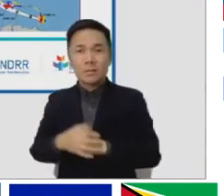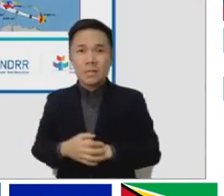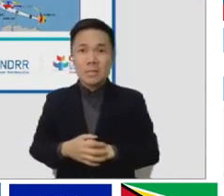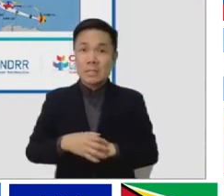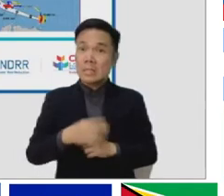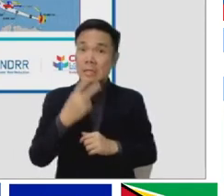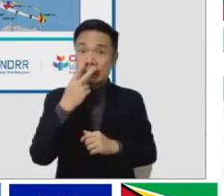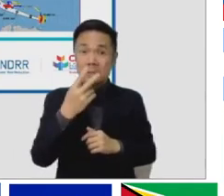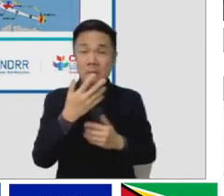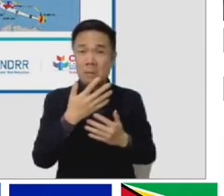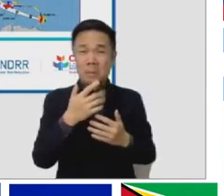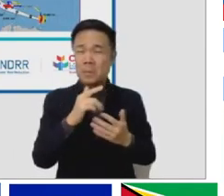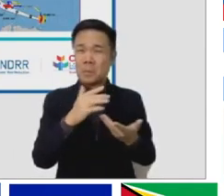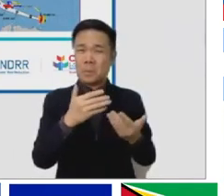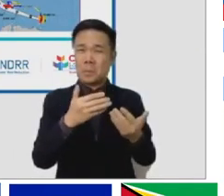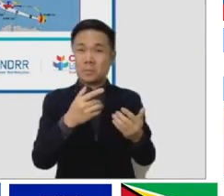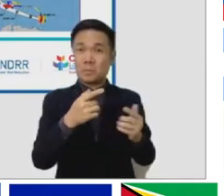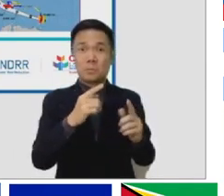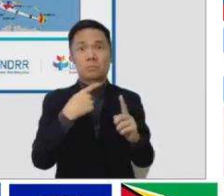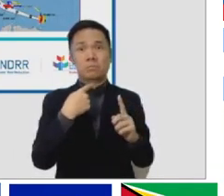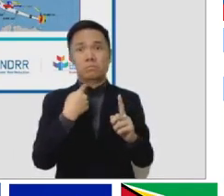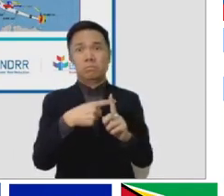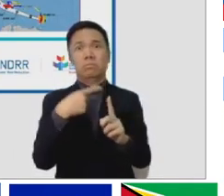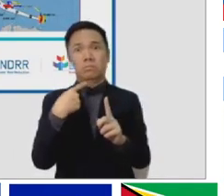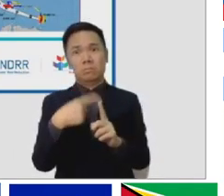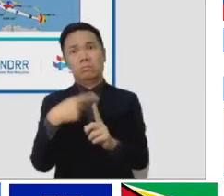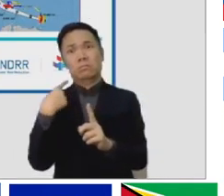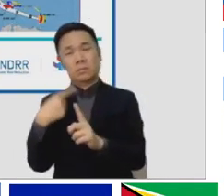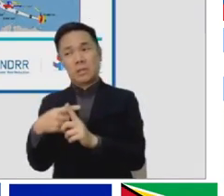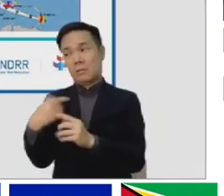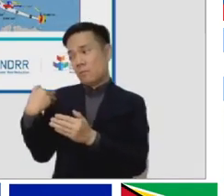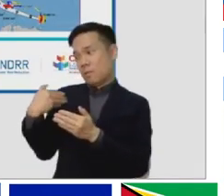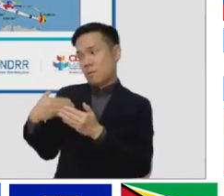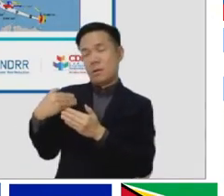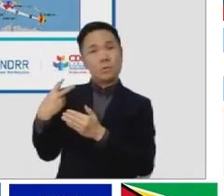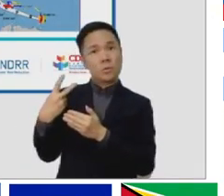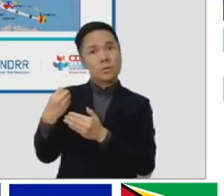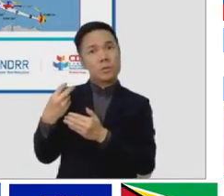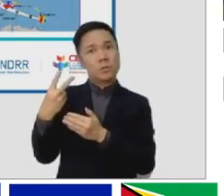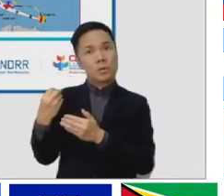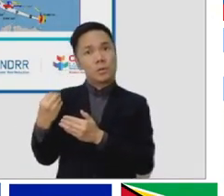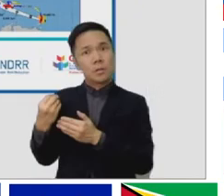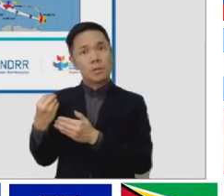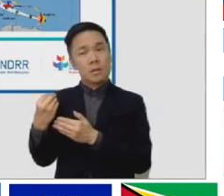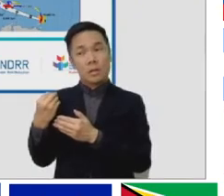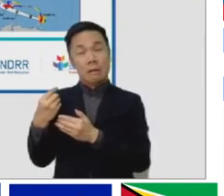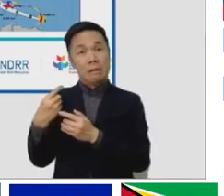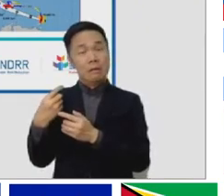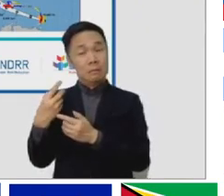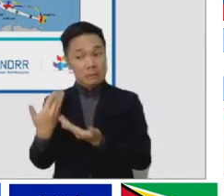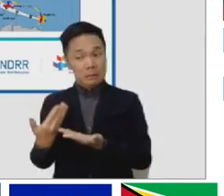continuing events as we continue from 2020 into 21. And this is the context in which we are presenting our whole